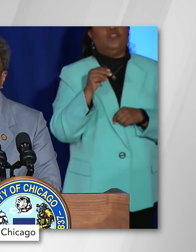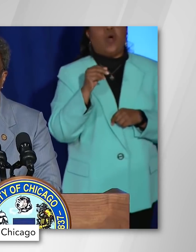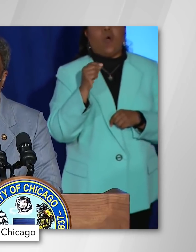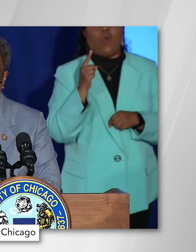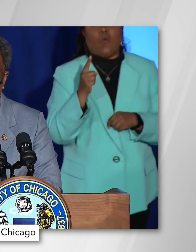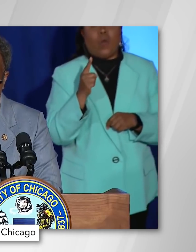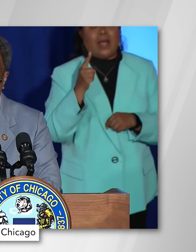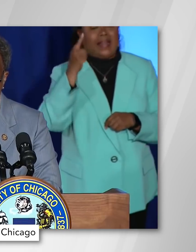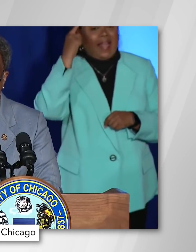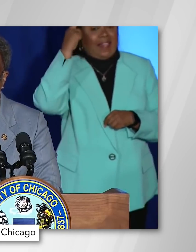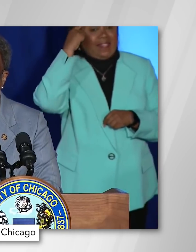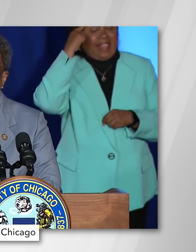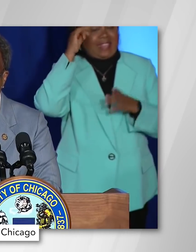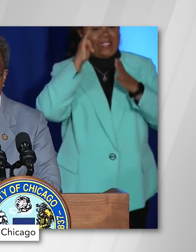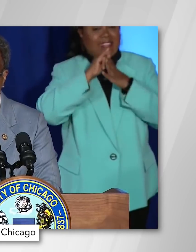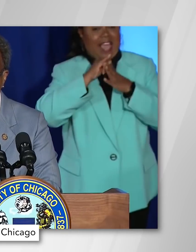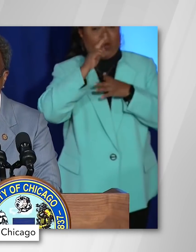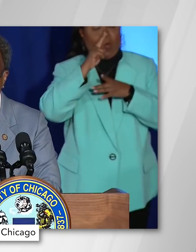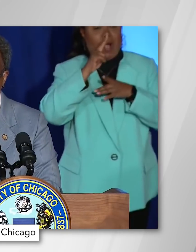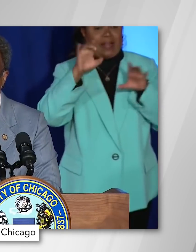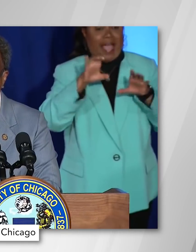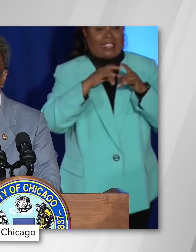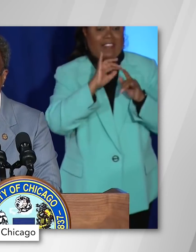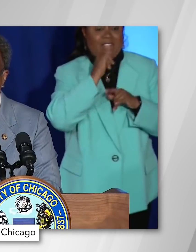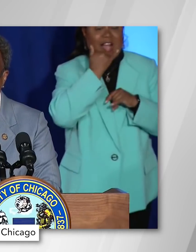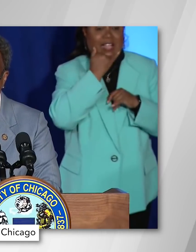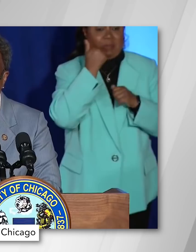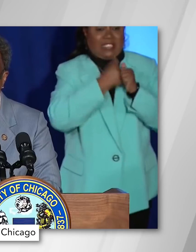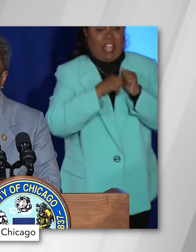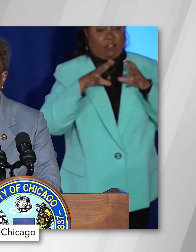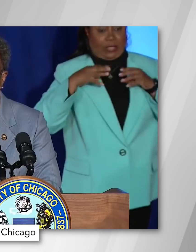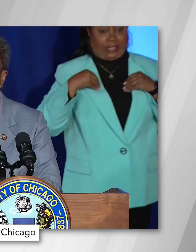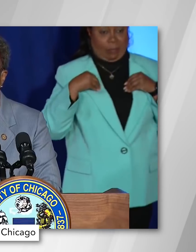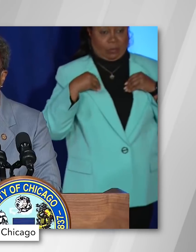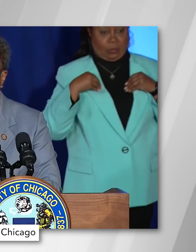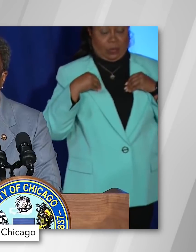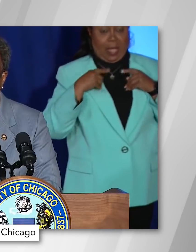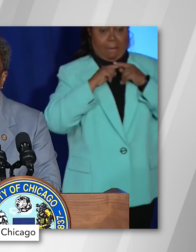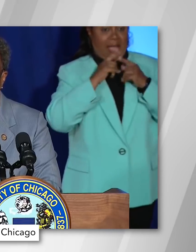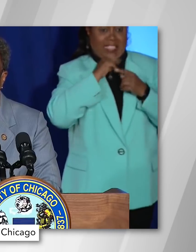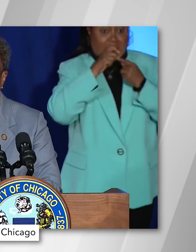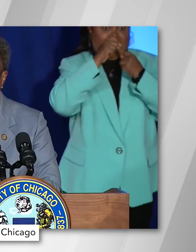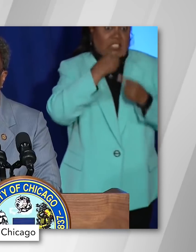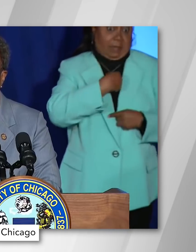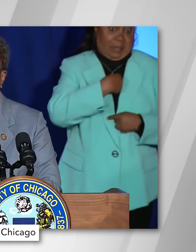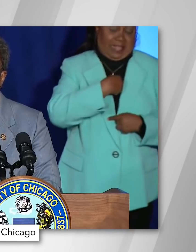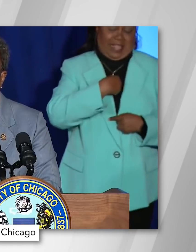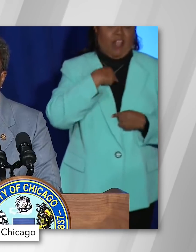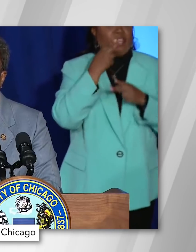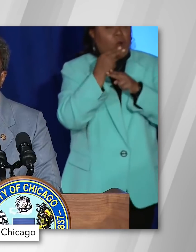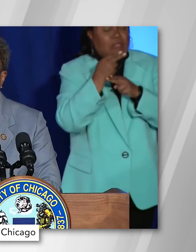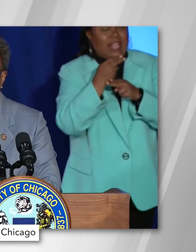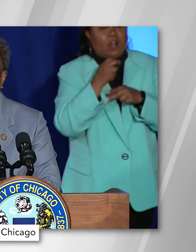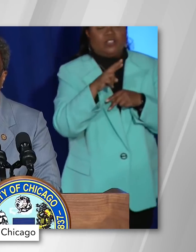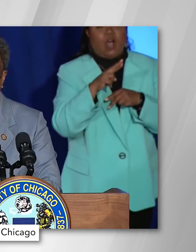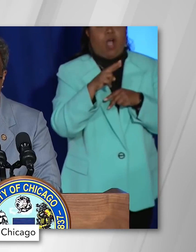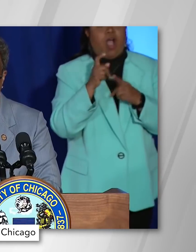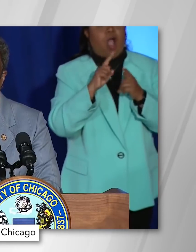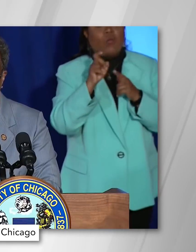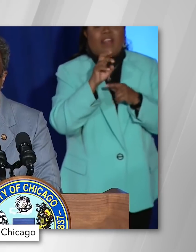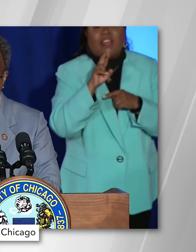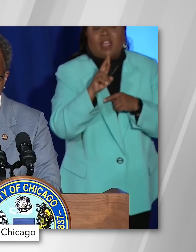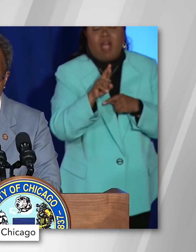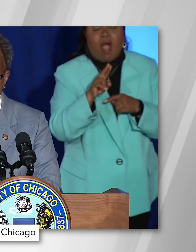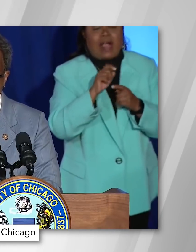one thinks that a single act of violence is ever acceptable, least of all me. The hotels are where